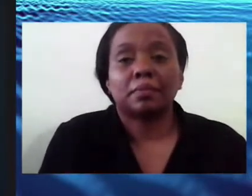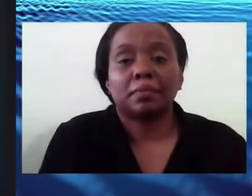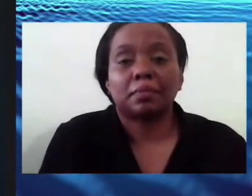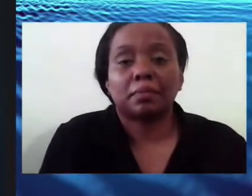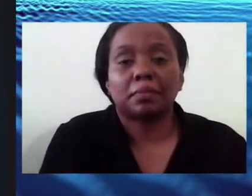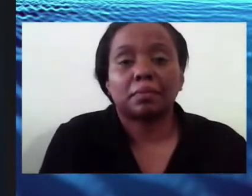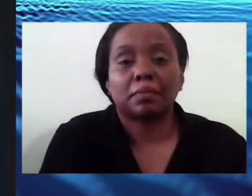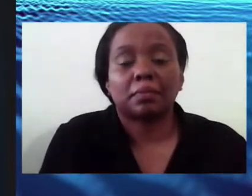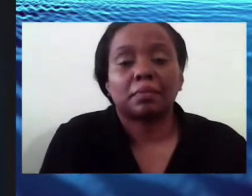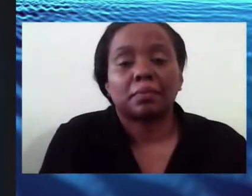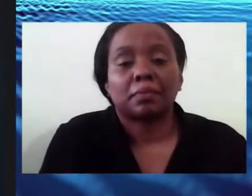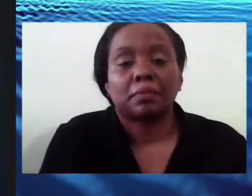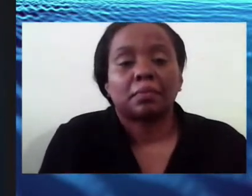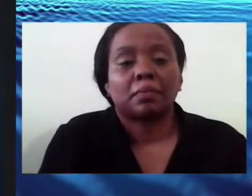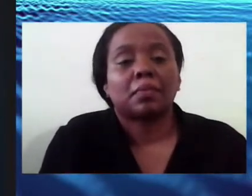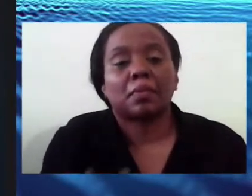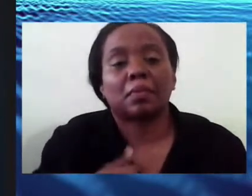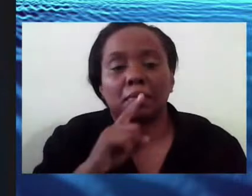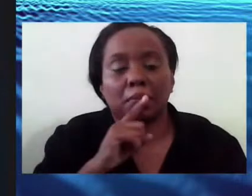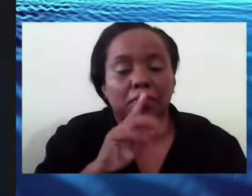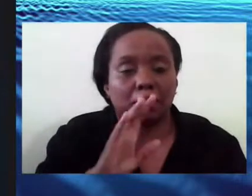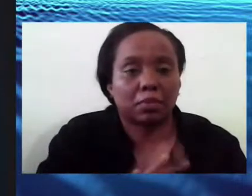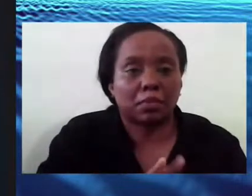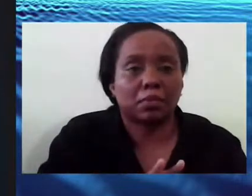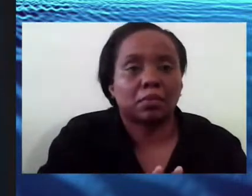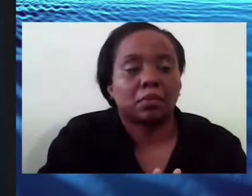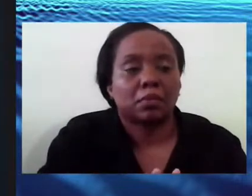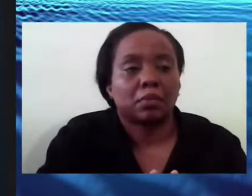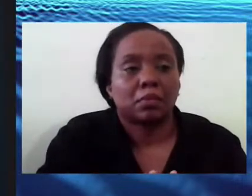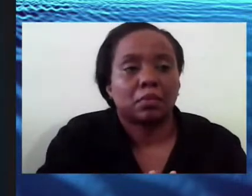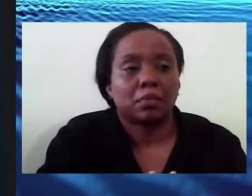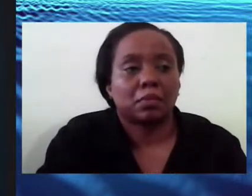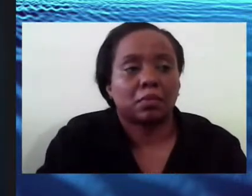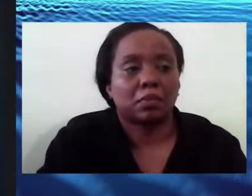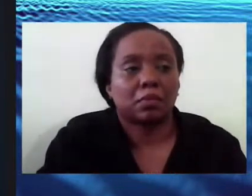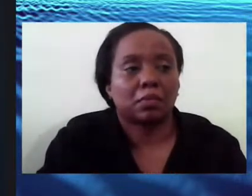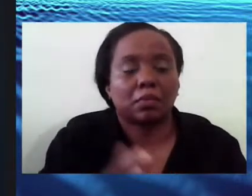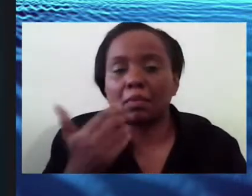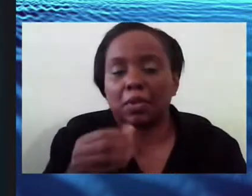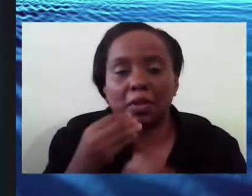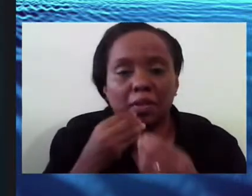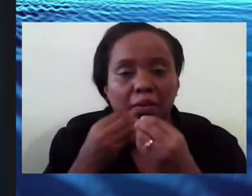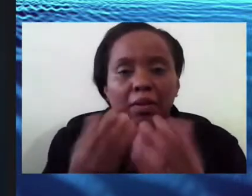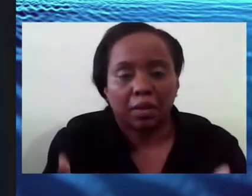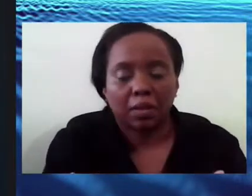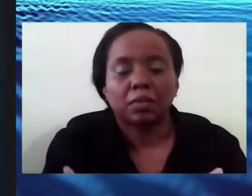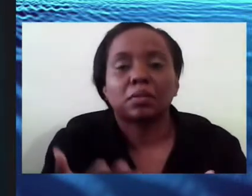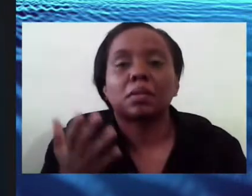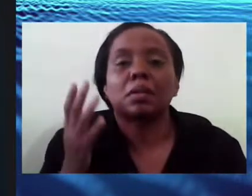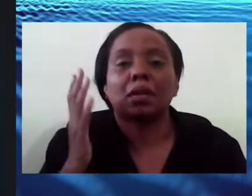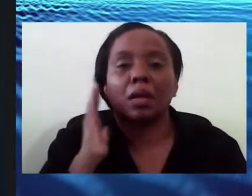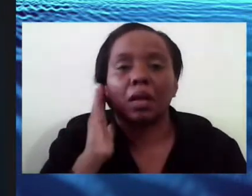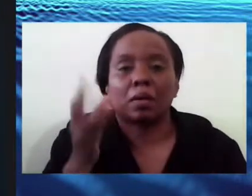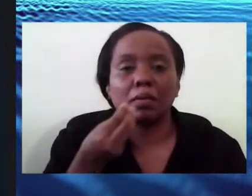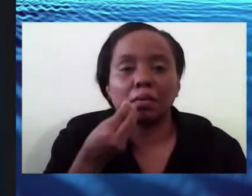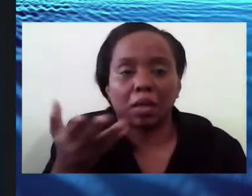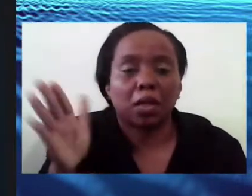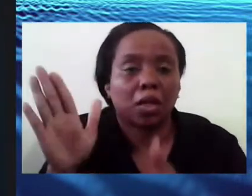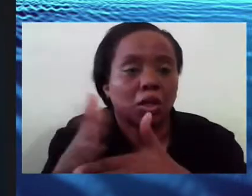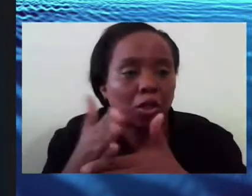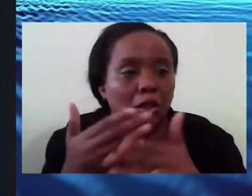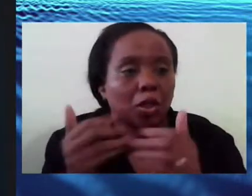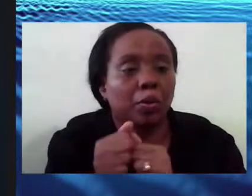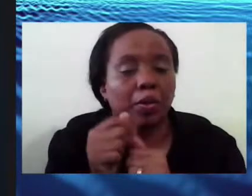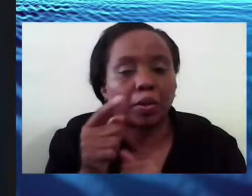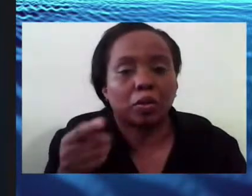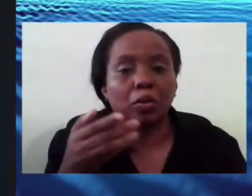can assure you that I will get that information to you from you, Wendy, and I will share that information with you before the